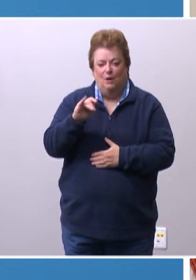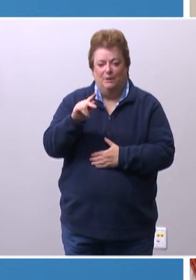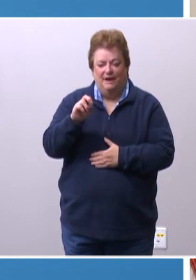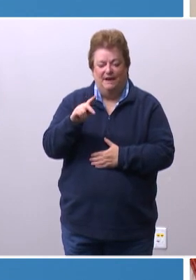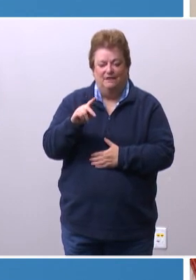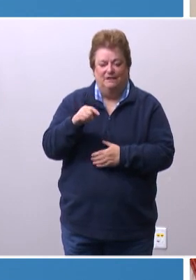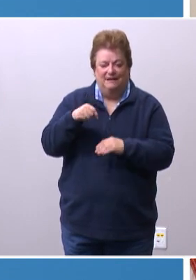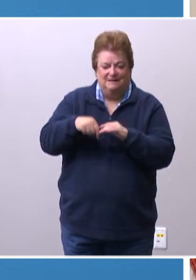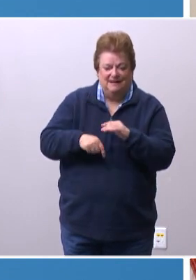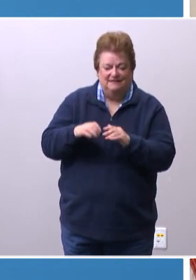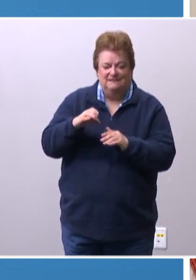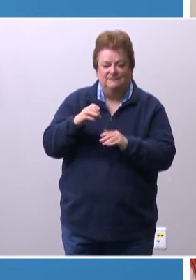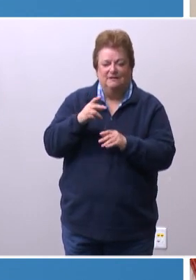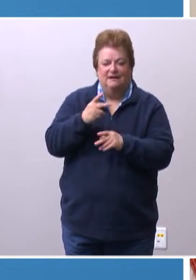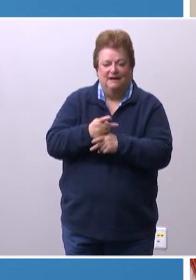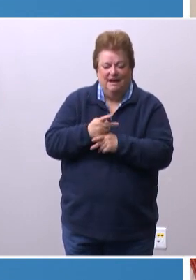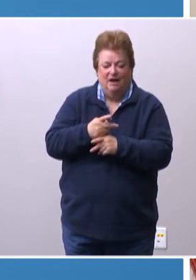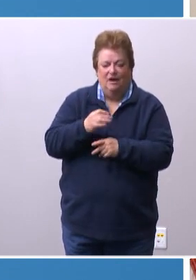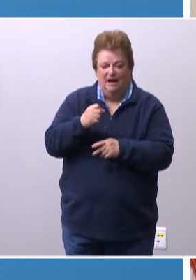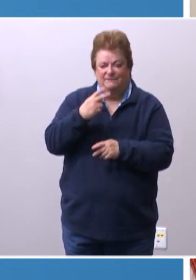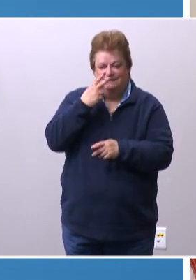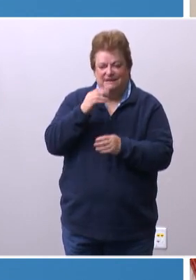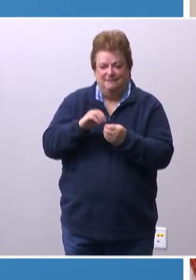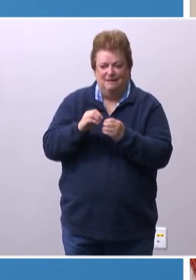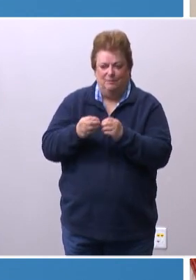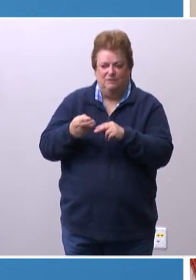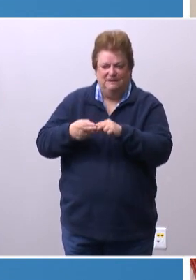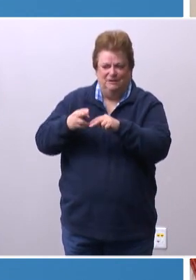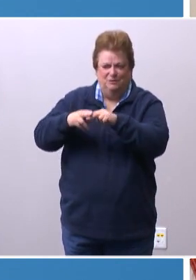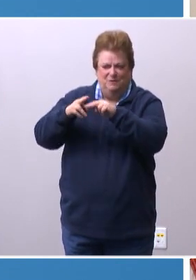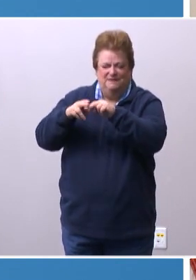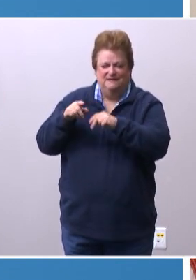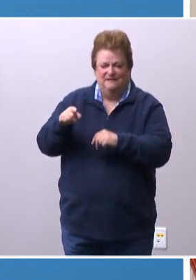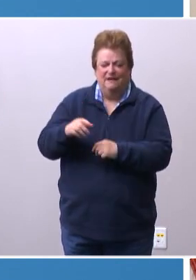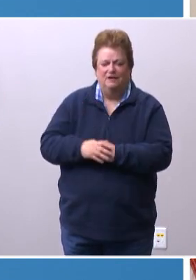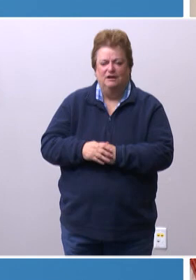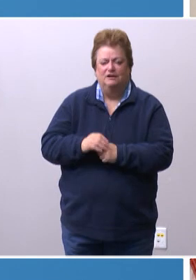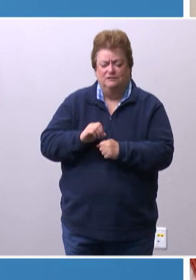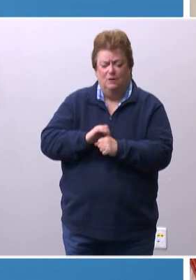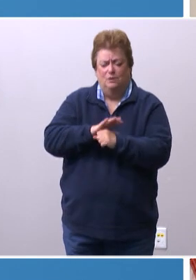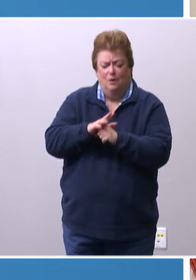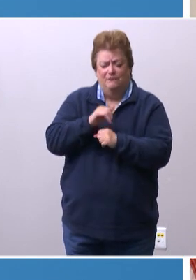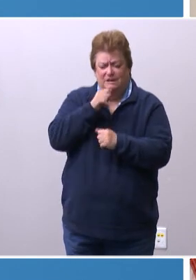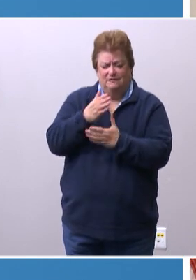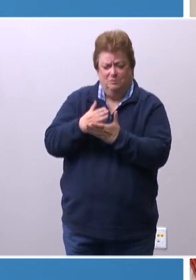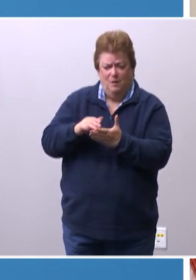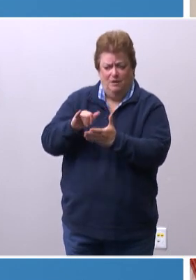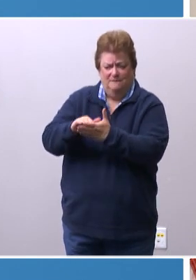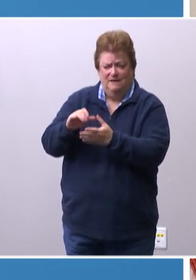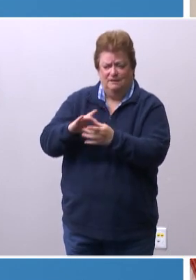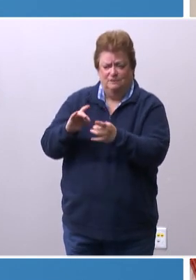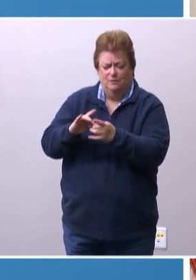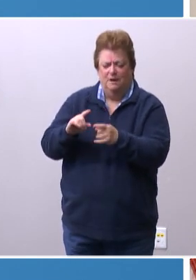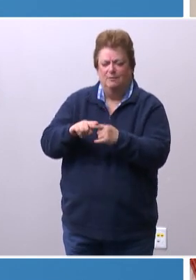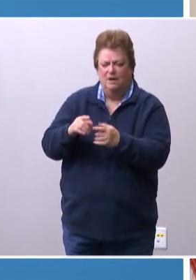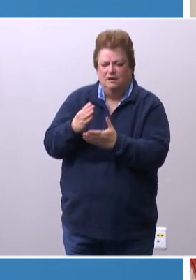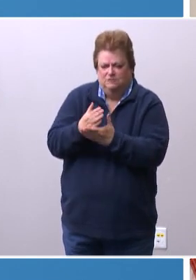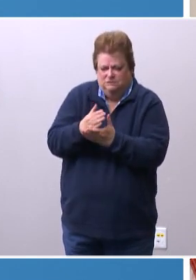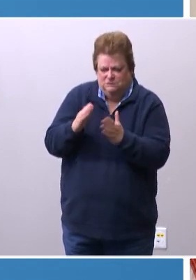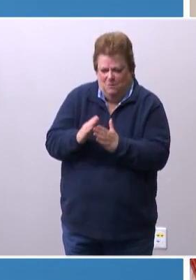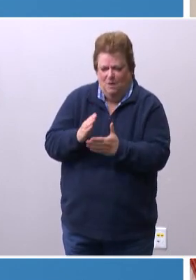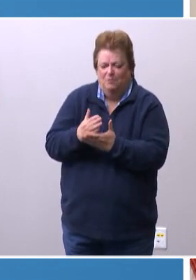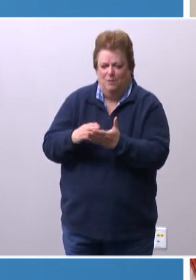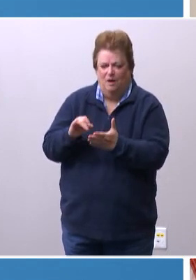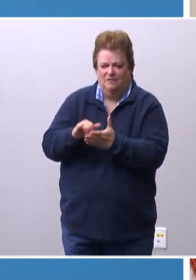unit, seeing volumes that it hasn't seen in years. So COVID is part of the story, but it is at this point a small part of the story